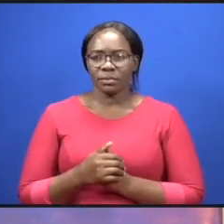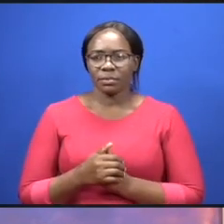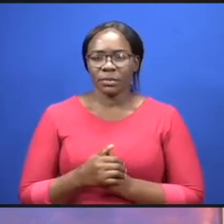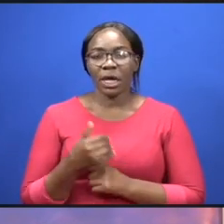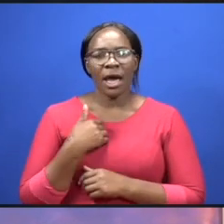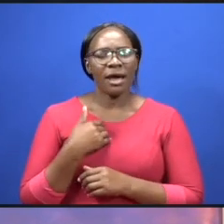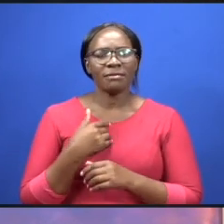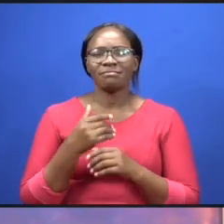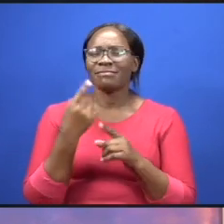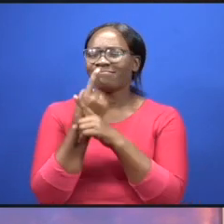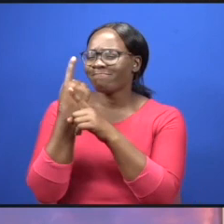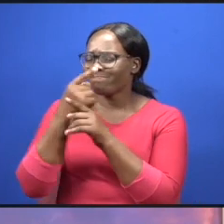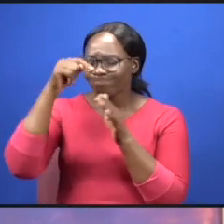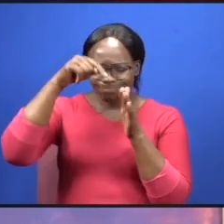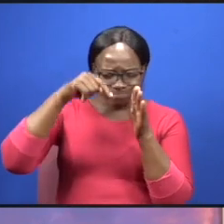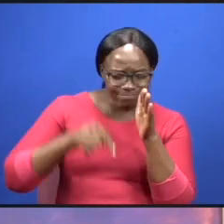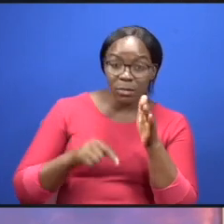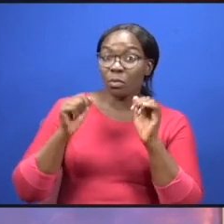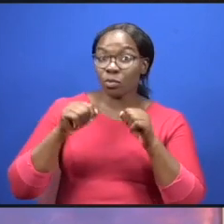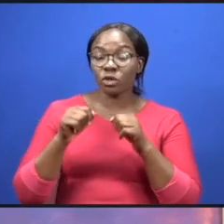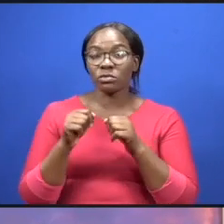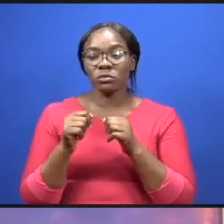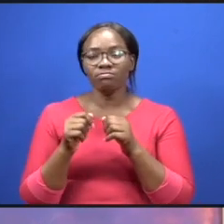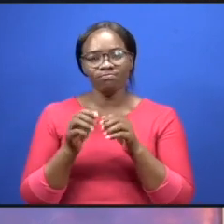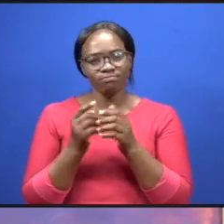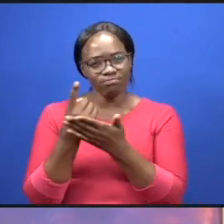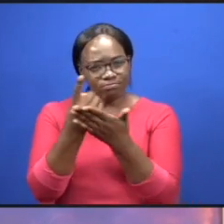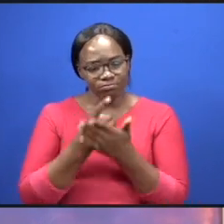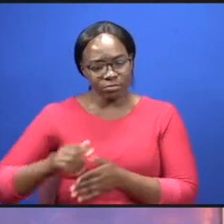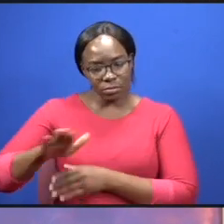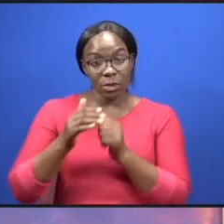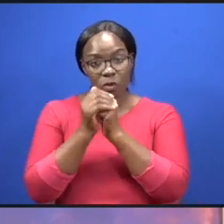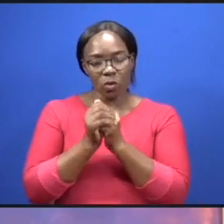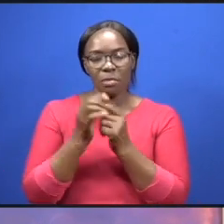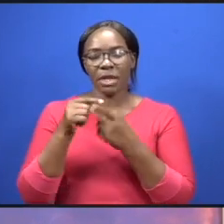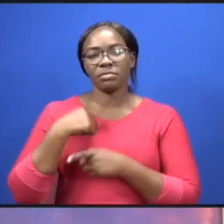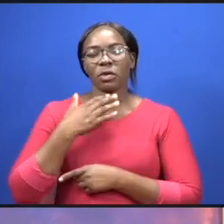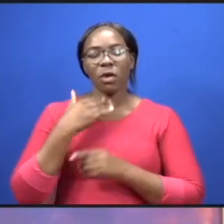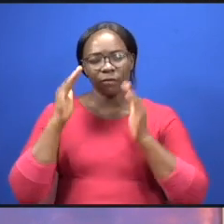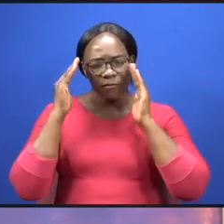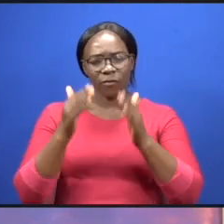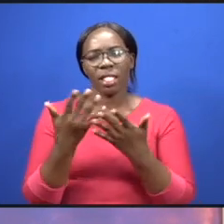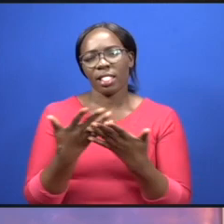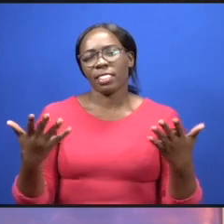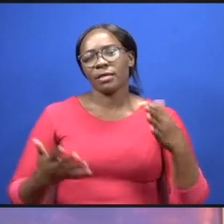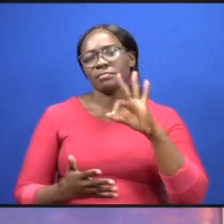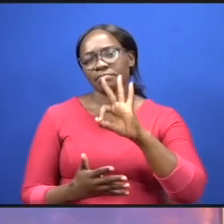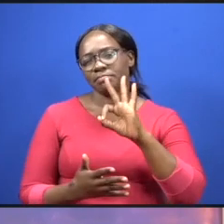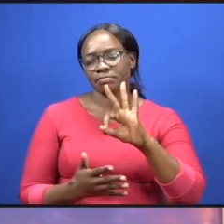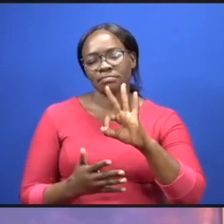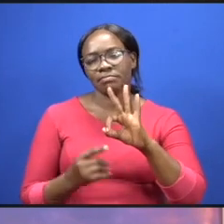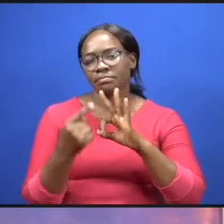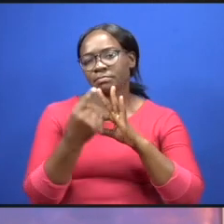there's so many things that we could draw about worship. But I will limit my submission to three things in